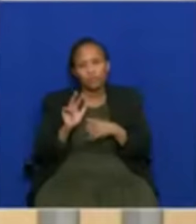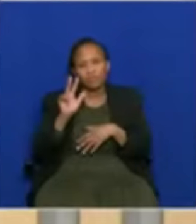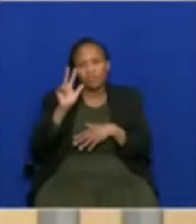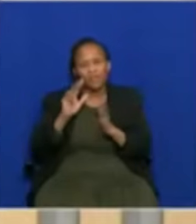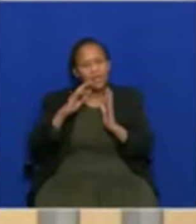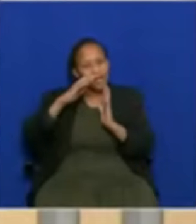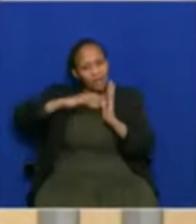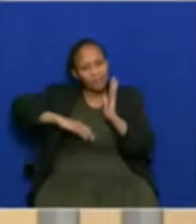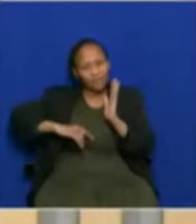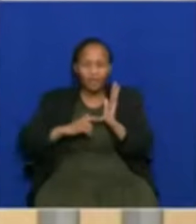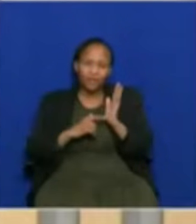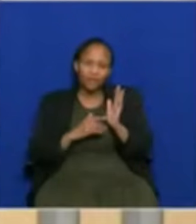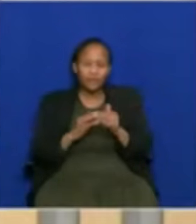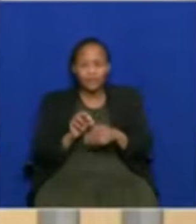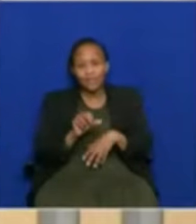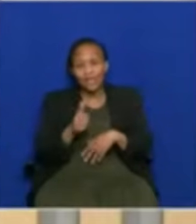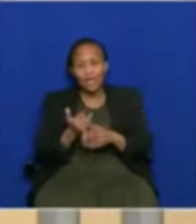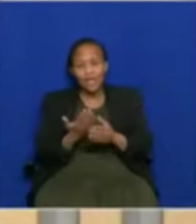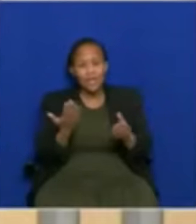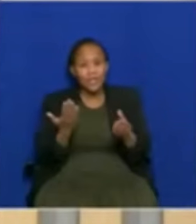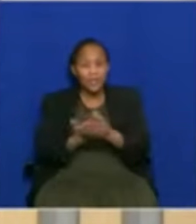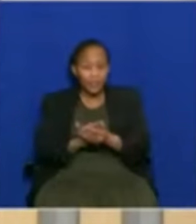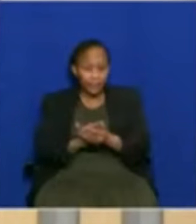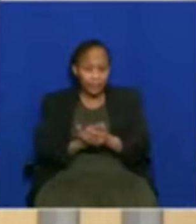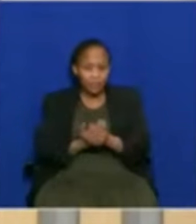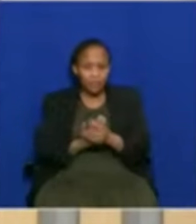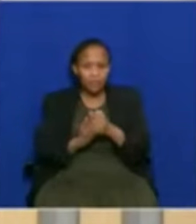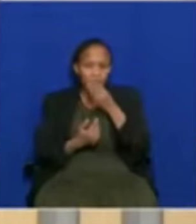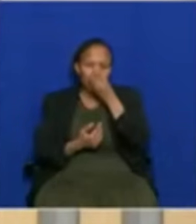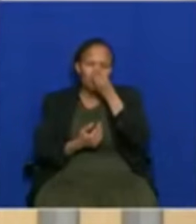cases, I can't really recall that,